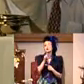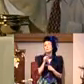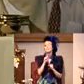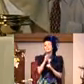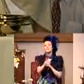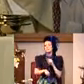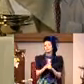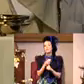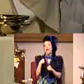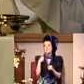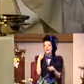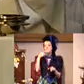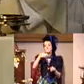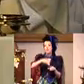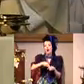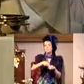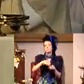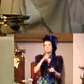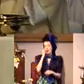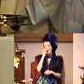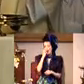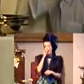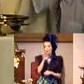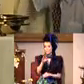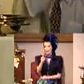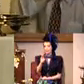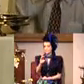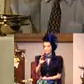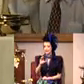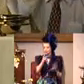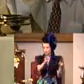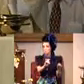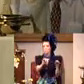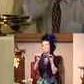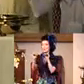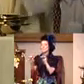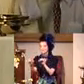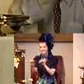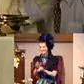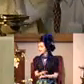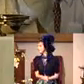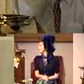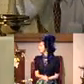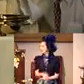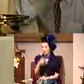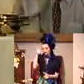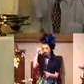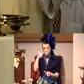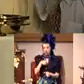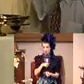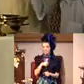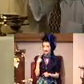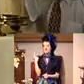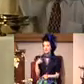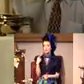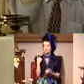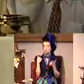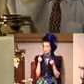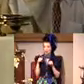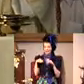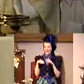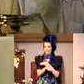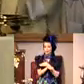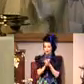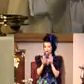movement. Mm-hmm. That one strange day at MCC Los Angeles trying to get in the door, but I came in and they could